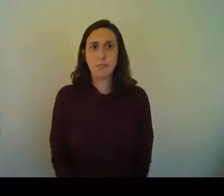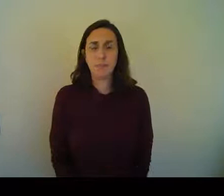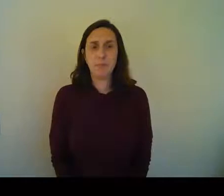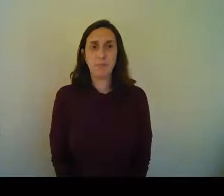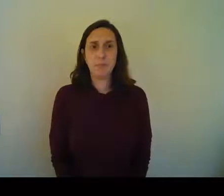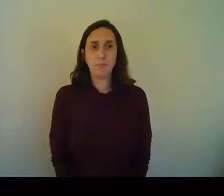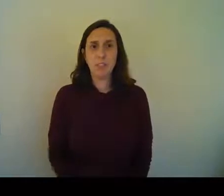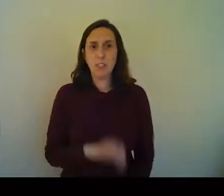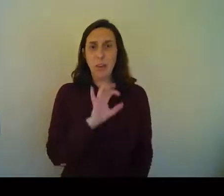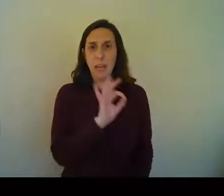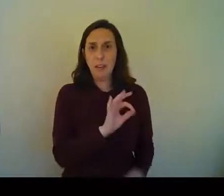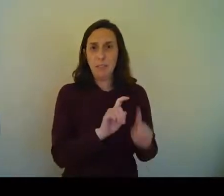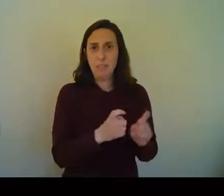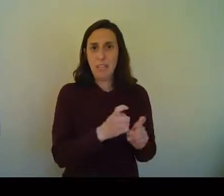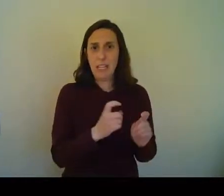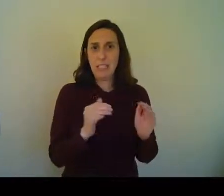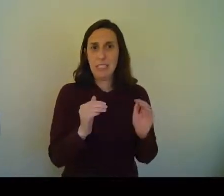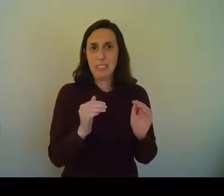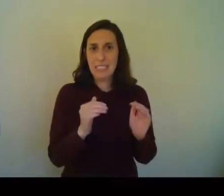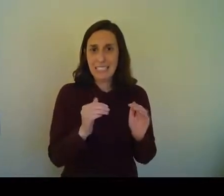is a rational function.